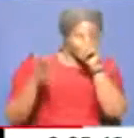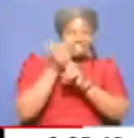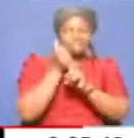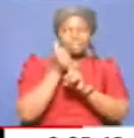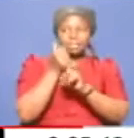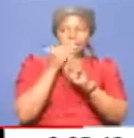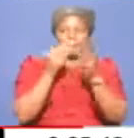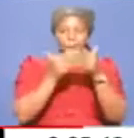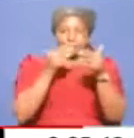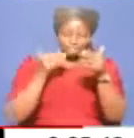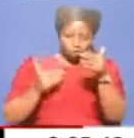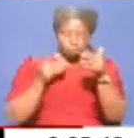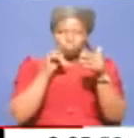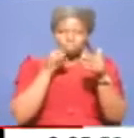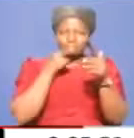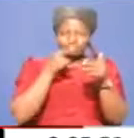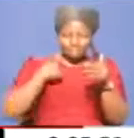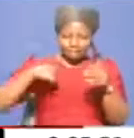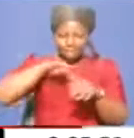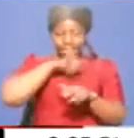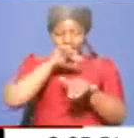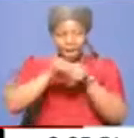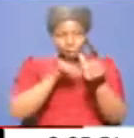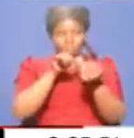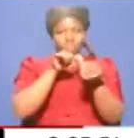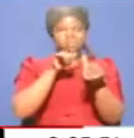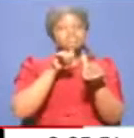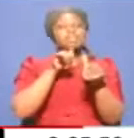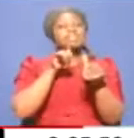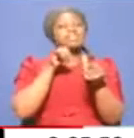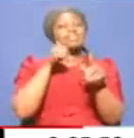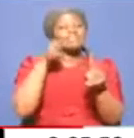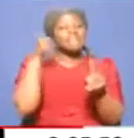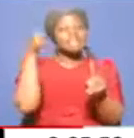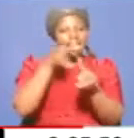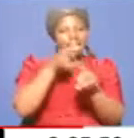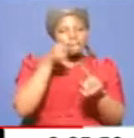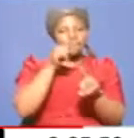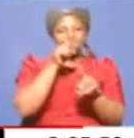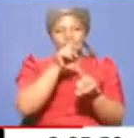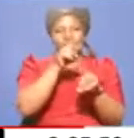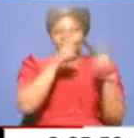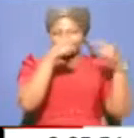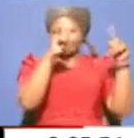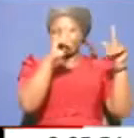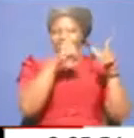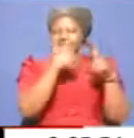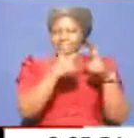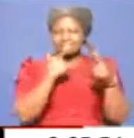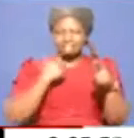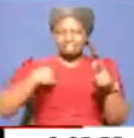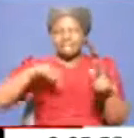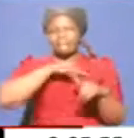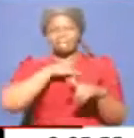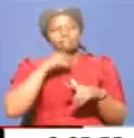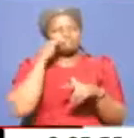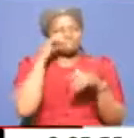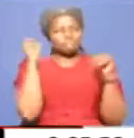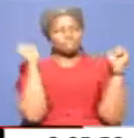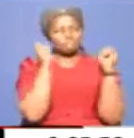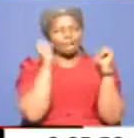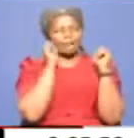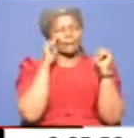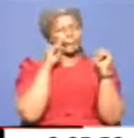before you tell us about the impact of that breakthrough, tell us first how severe malaria